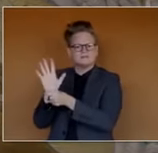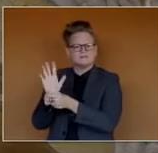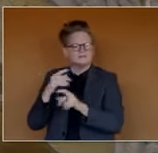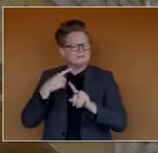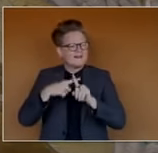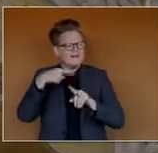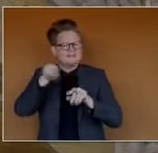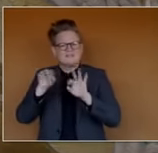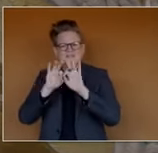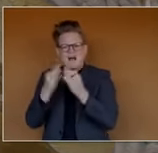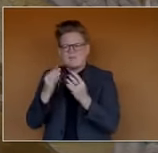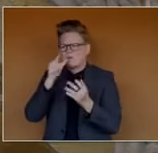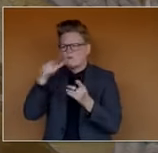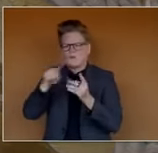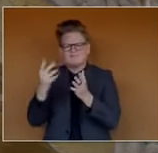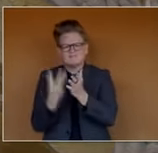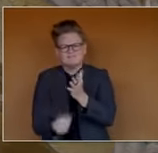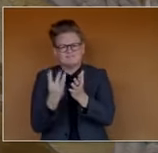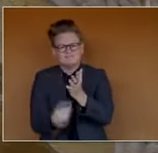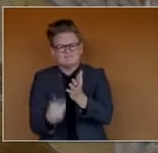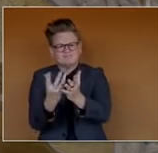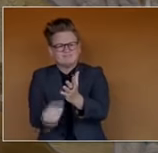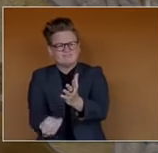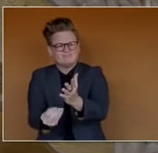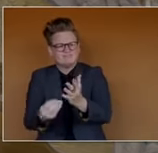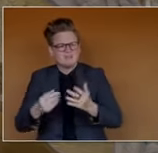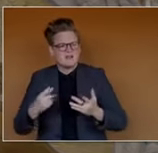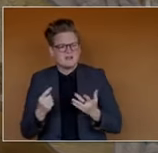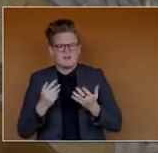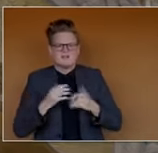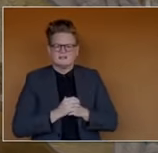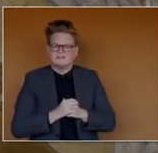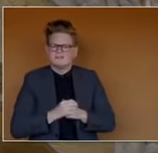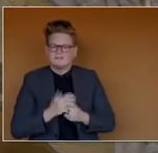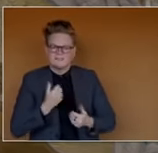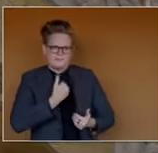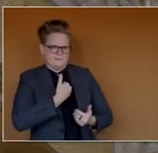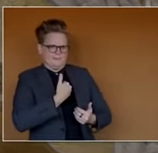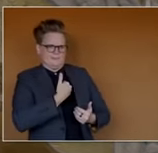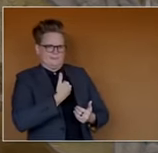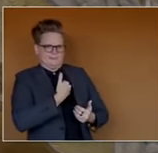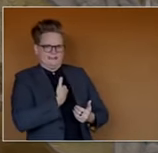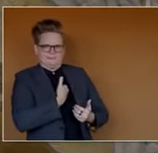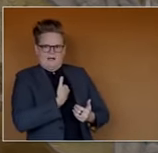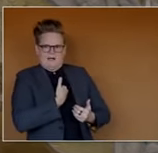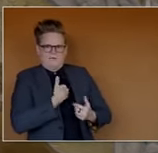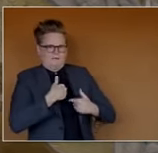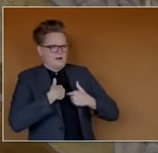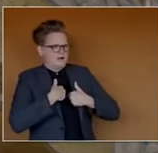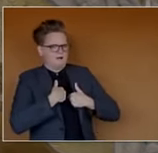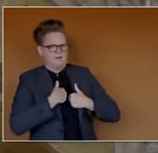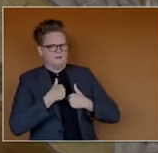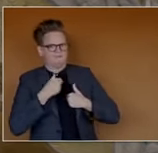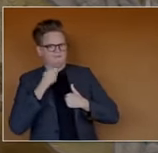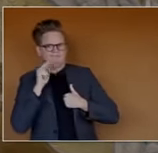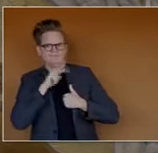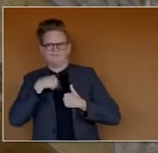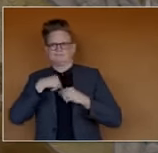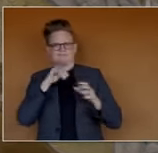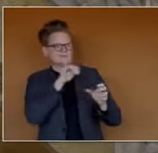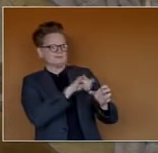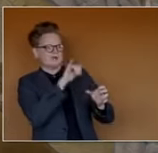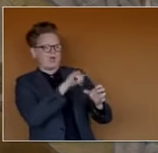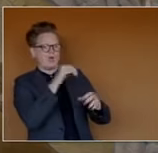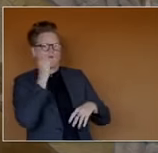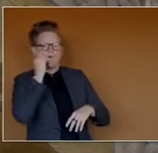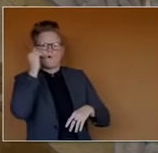higher rates than those folks like myself who got to stay home and work from home and work by